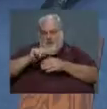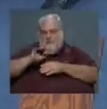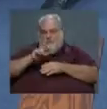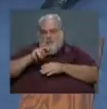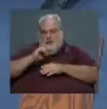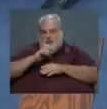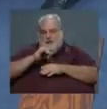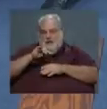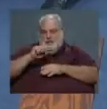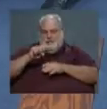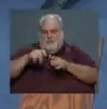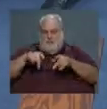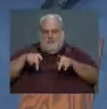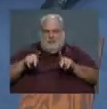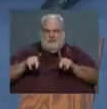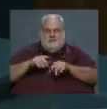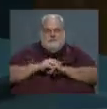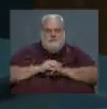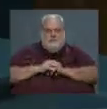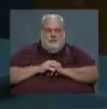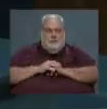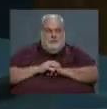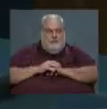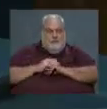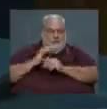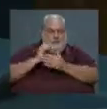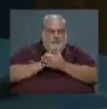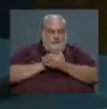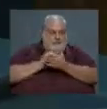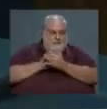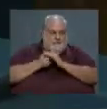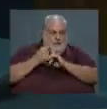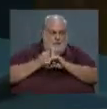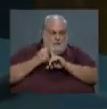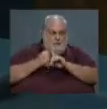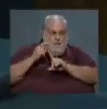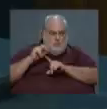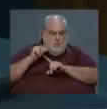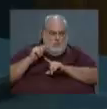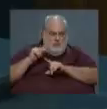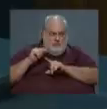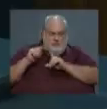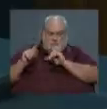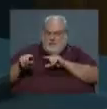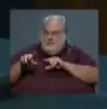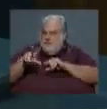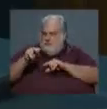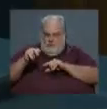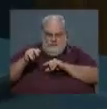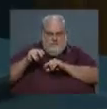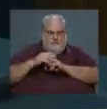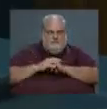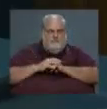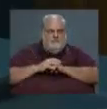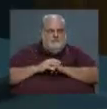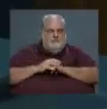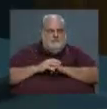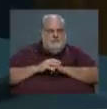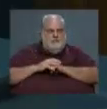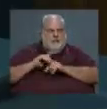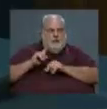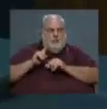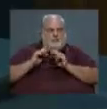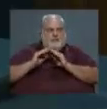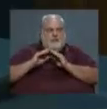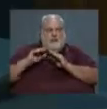franchise permit. Okay, but we do not make anything like rent or anything off of it? No, ma'am. Okay. Where else in the city do